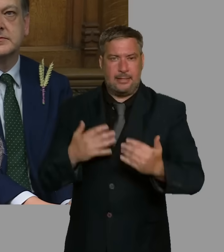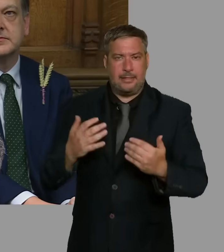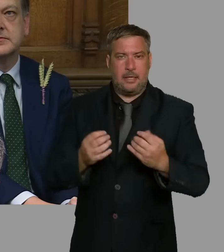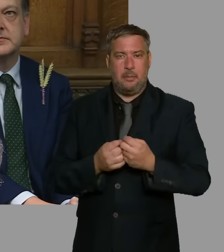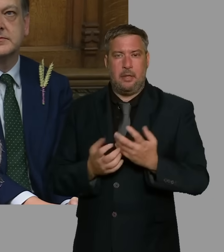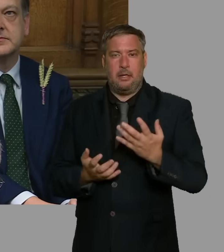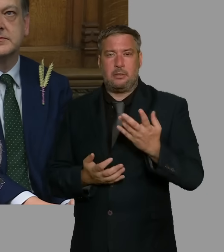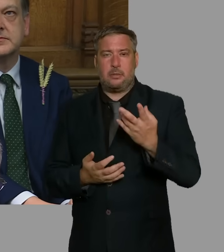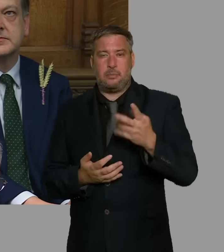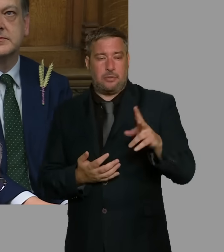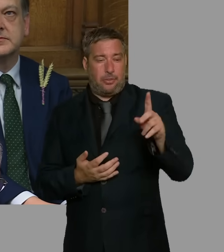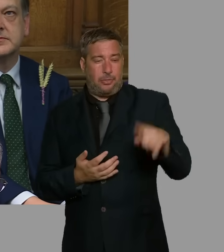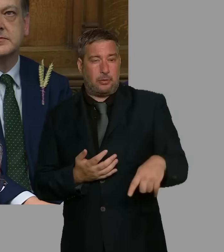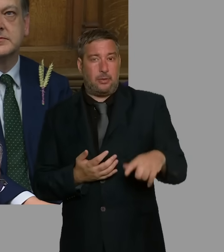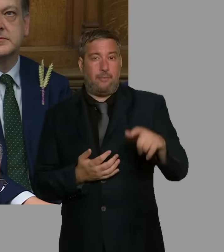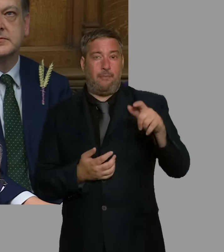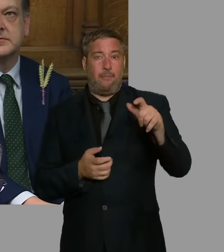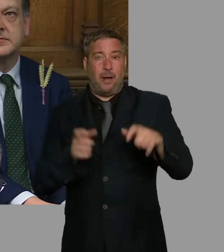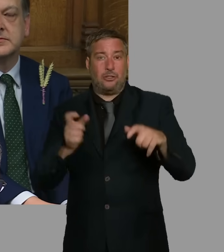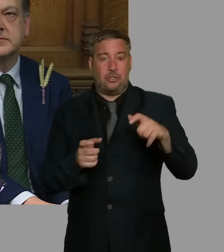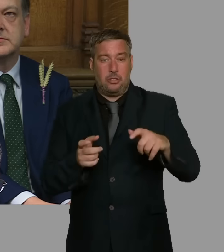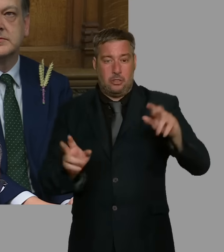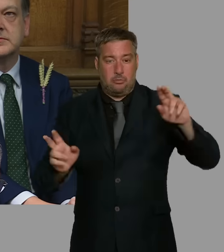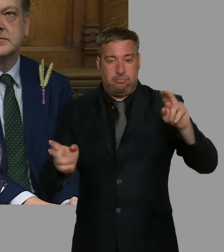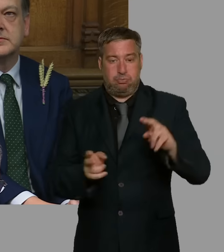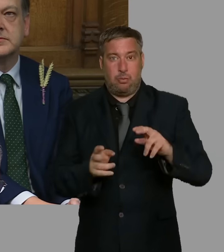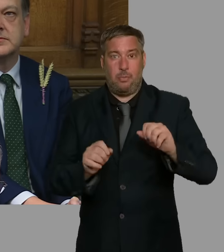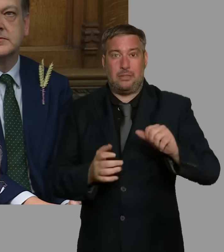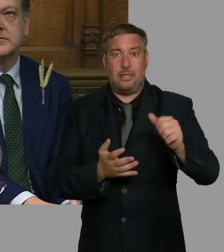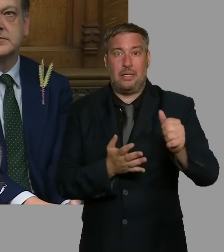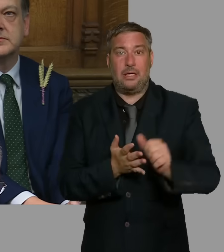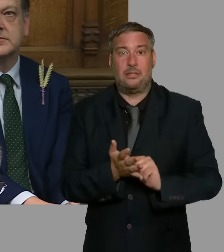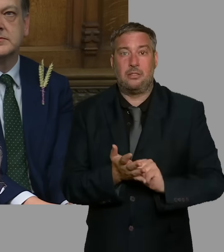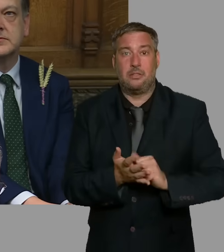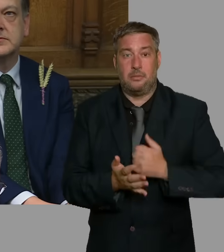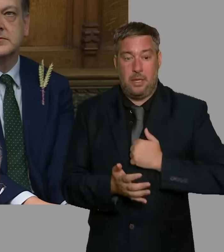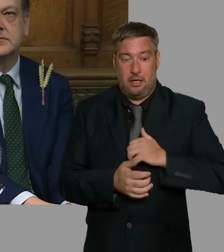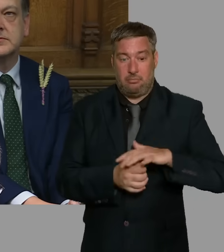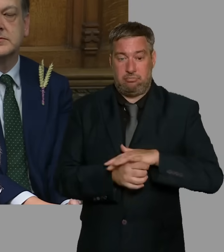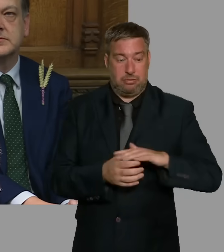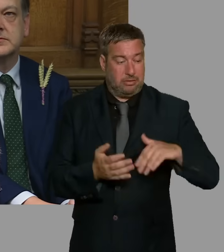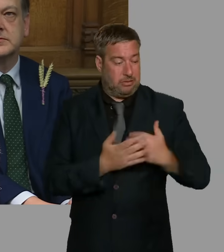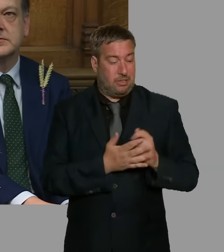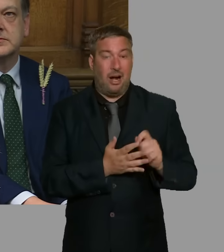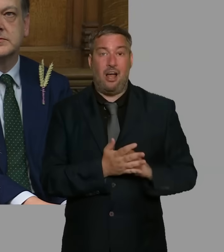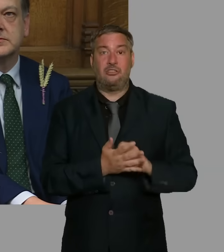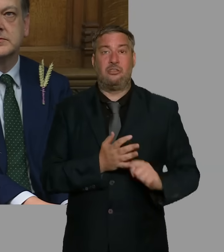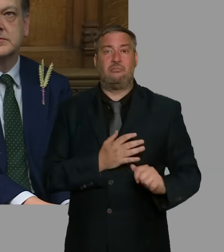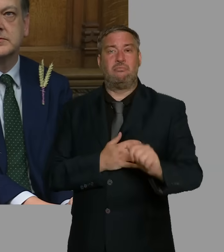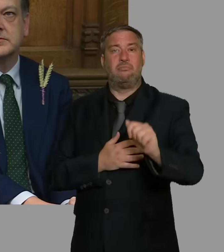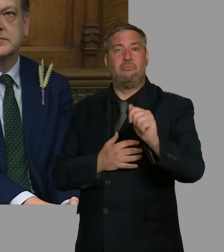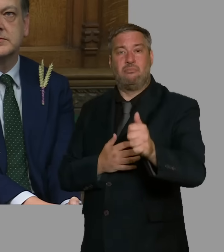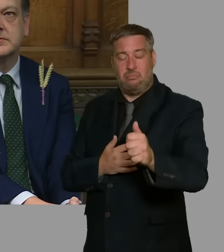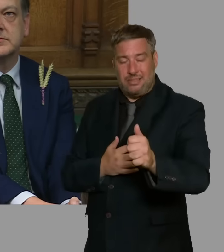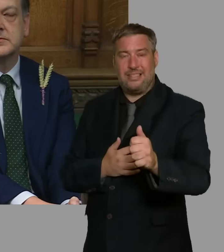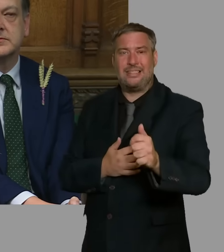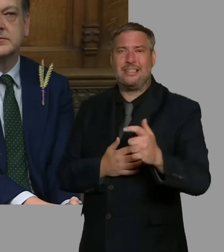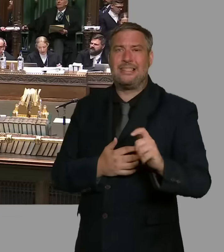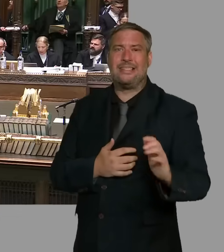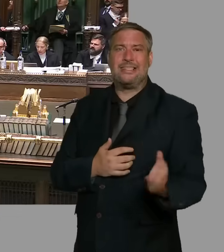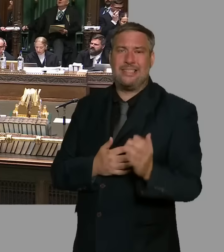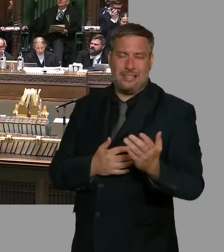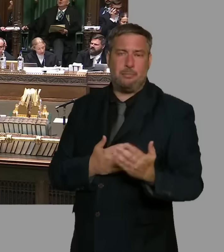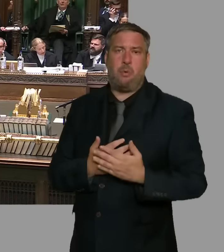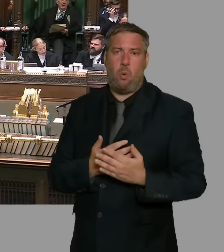GP. So can the Prime Minister set out how this government will give my constituents in East Worthing and Shoreham access to the healthcare that they